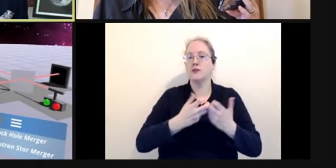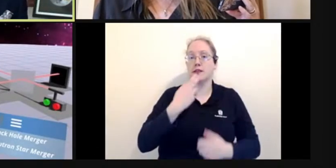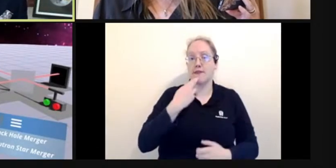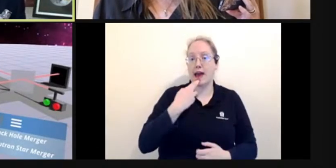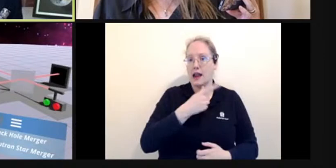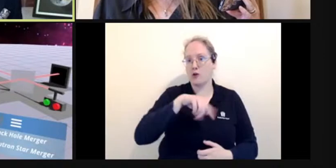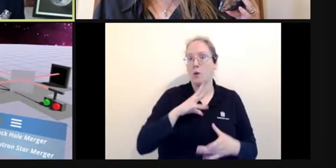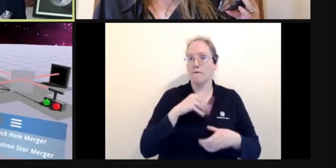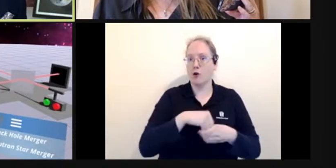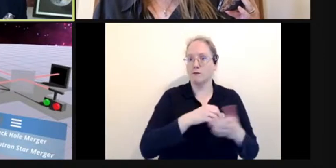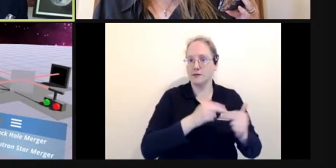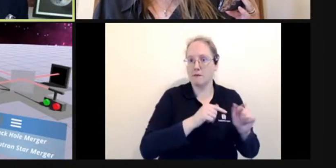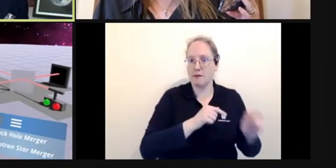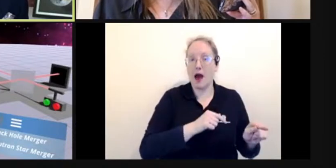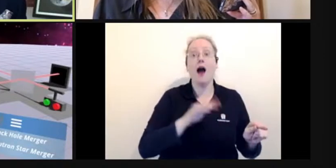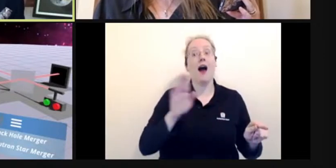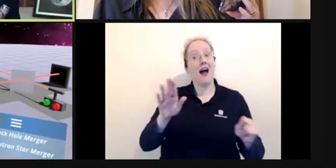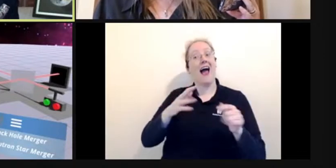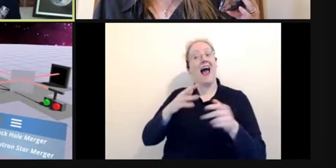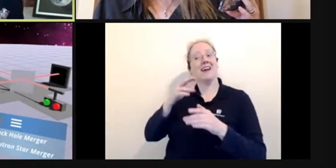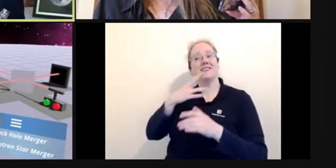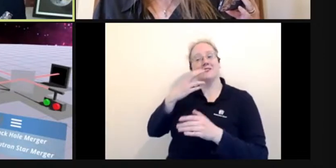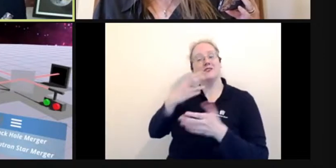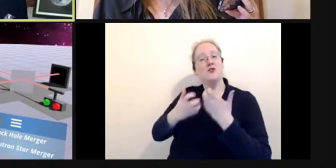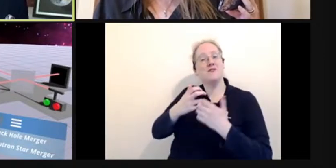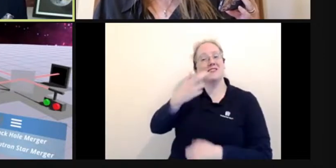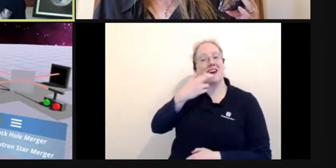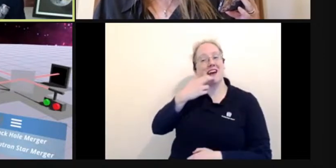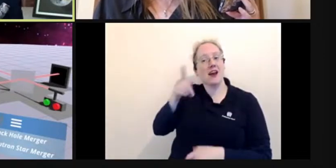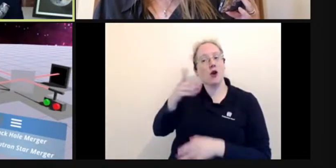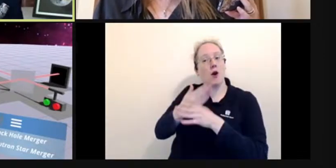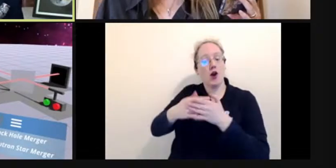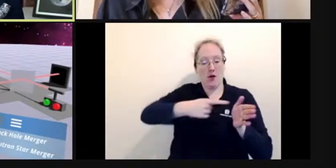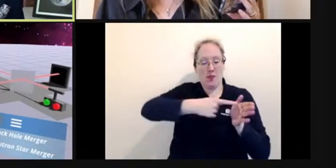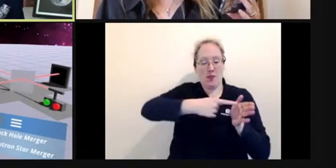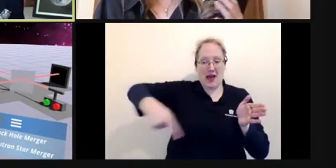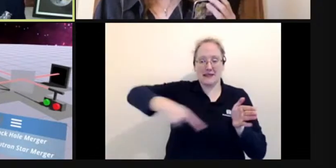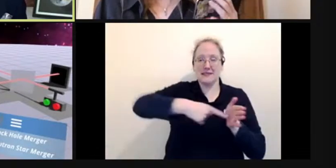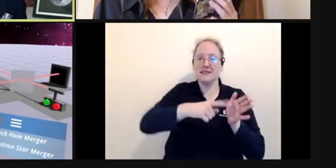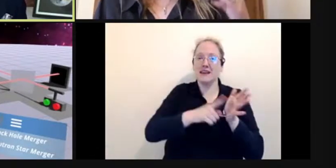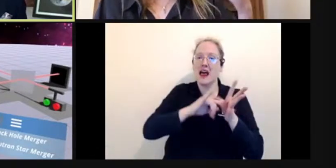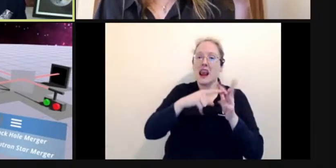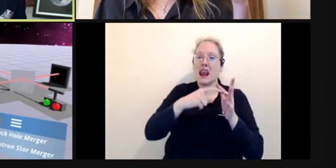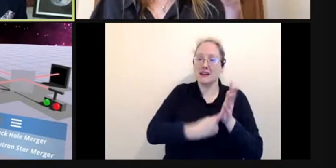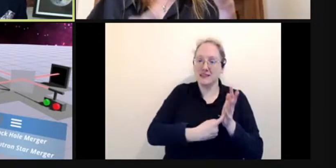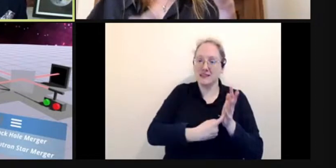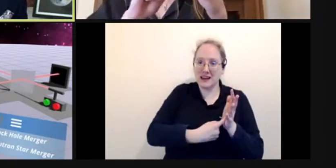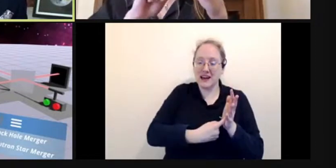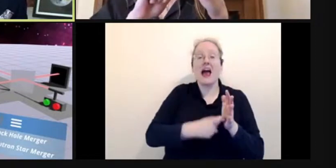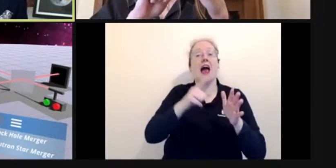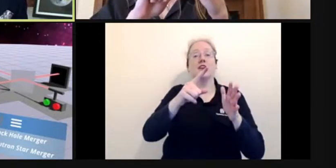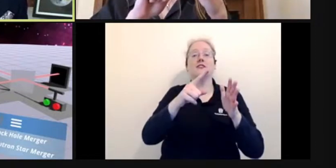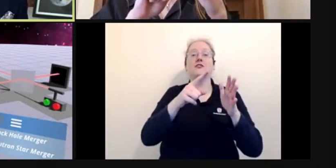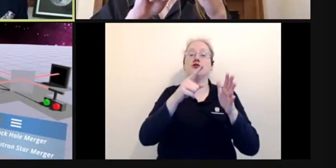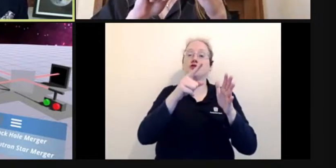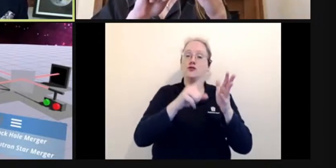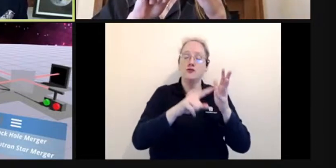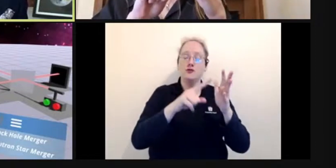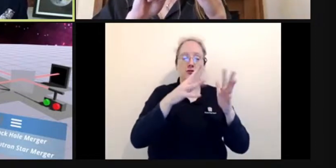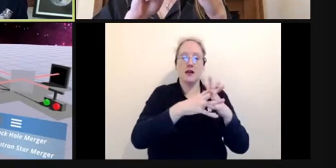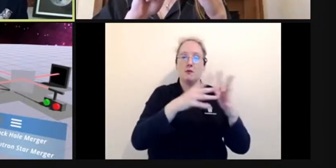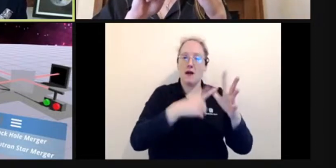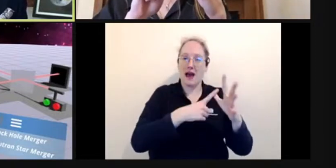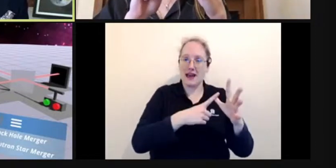to improve the lasers themselves. At UWA, the suspension systems that hold the mirrors have been developed, as well as fast processing pipeline